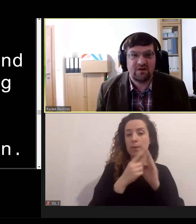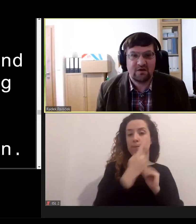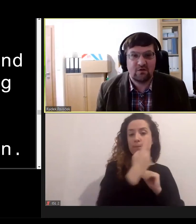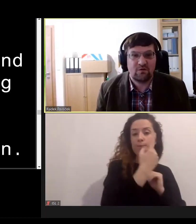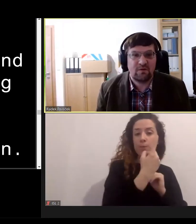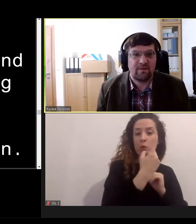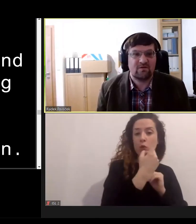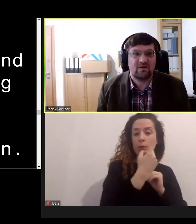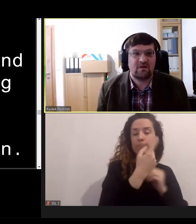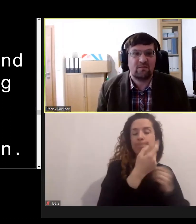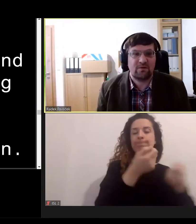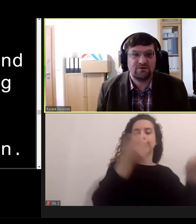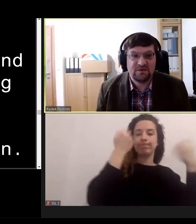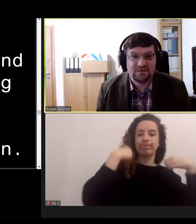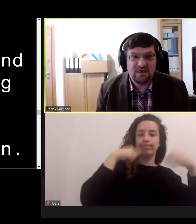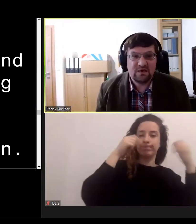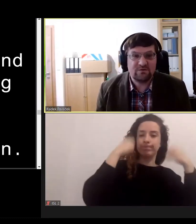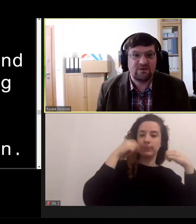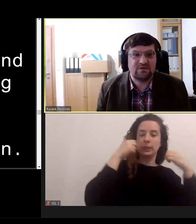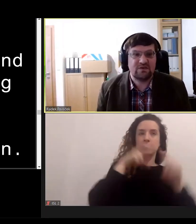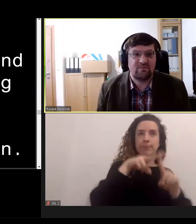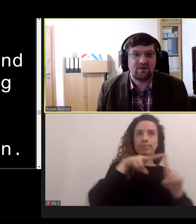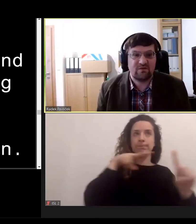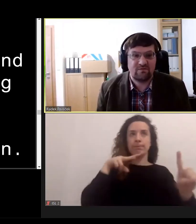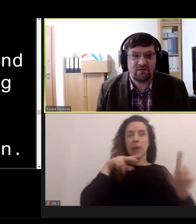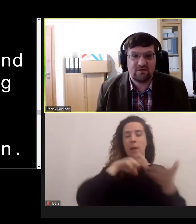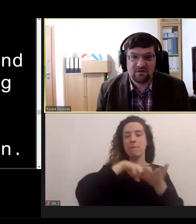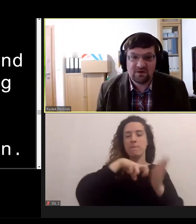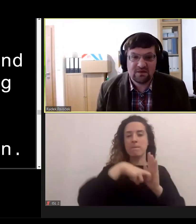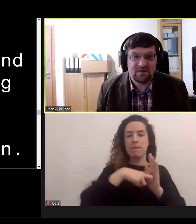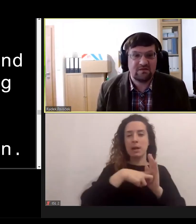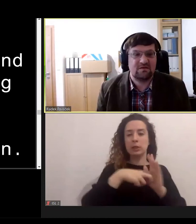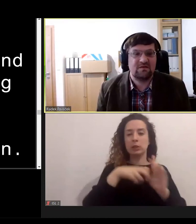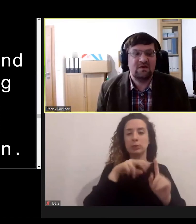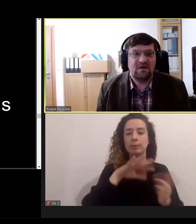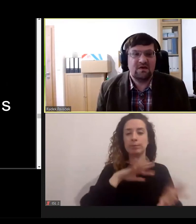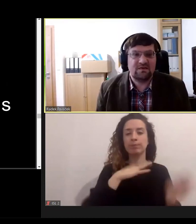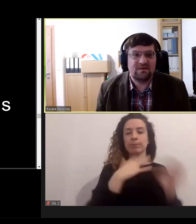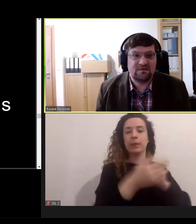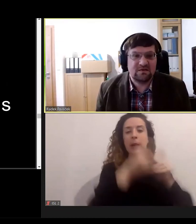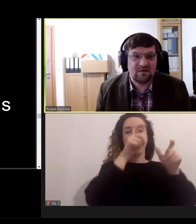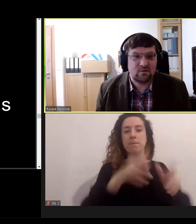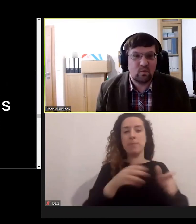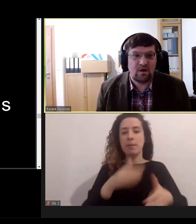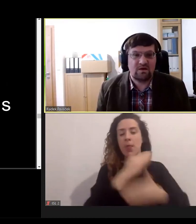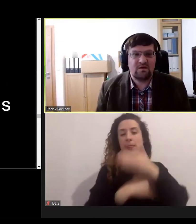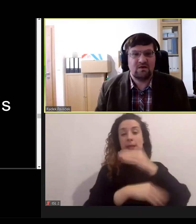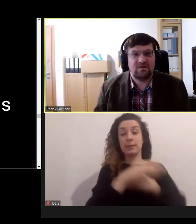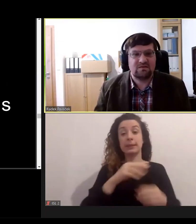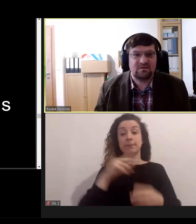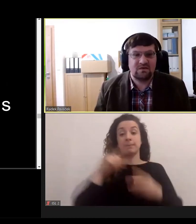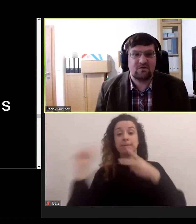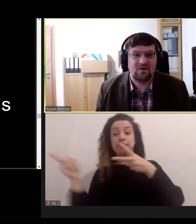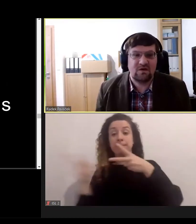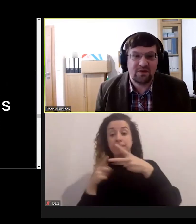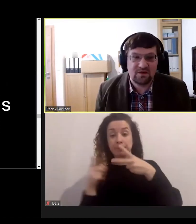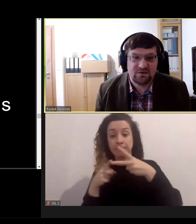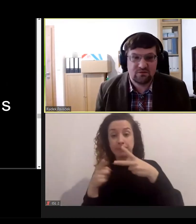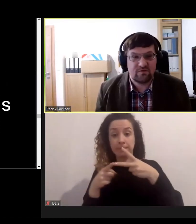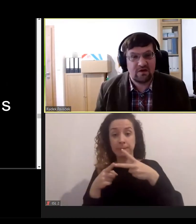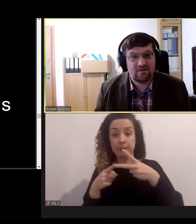studies. So we have, for example, our own student study department, ICT department, and so